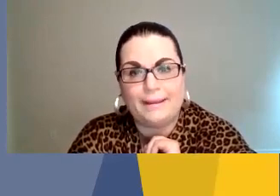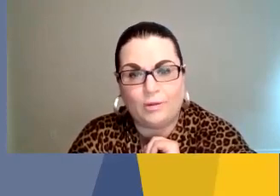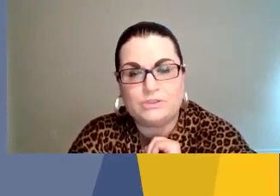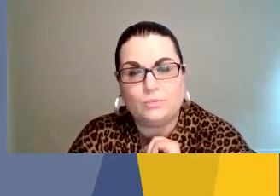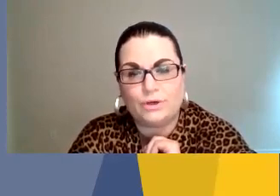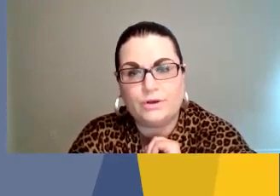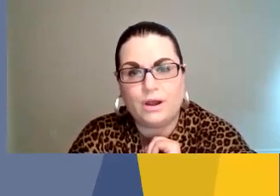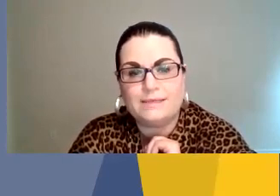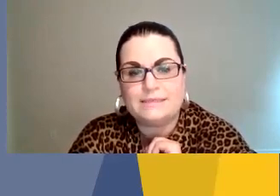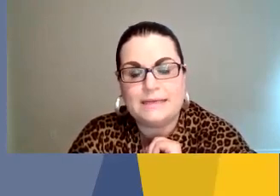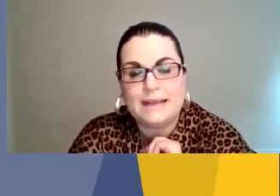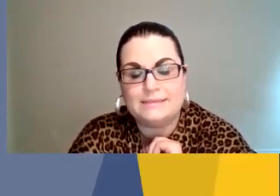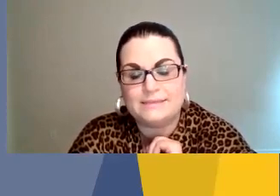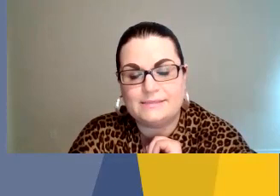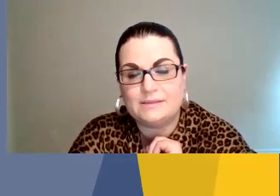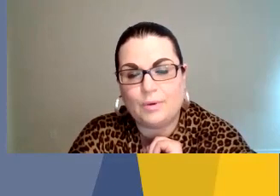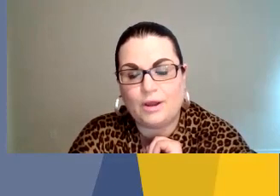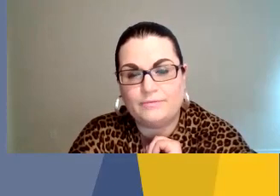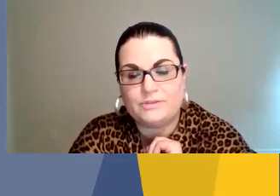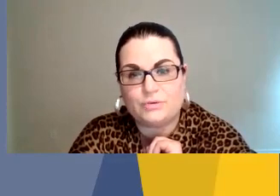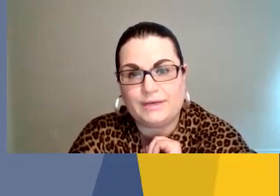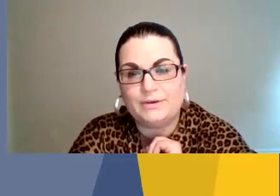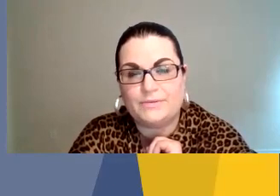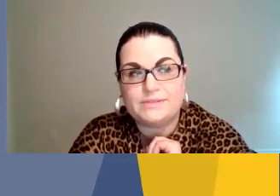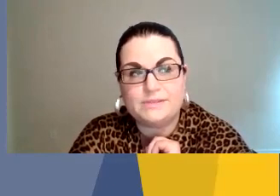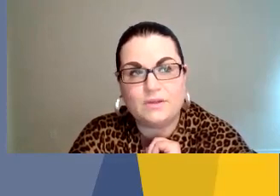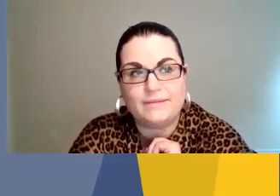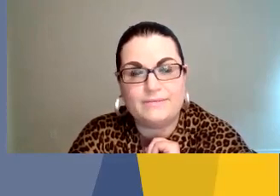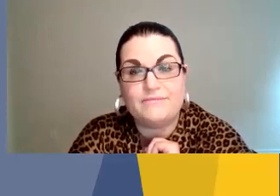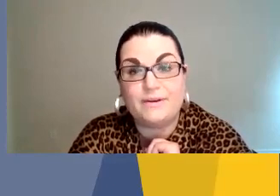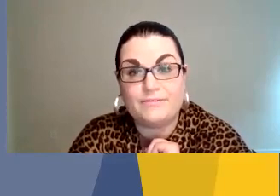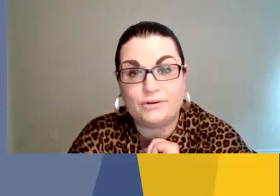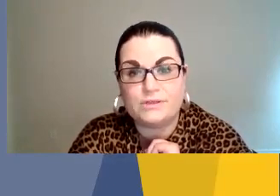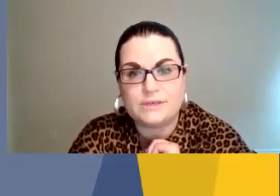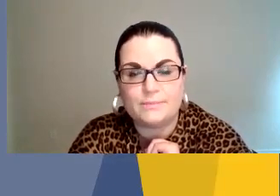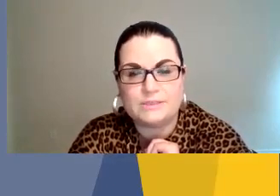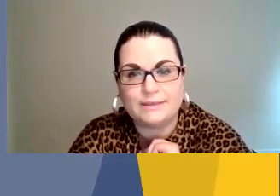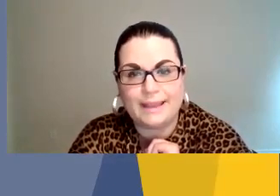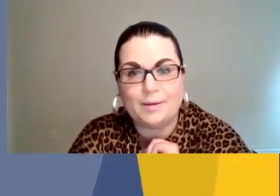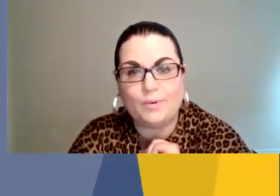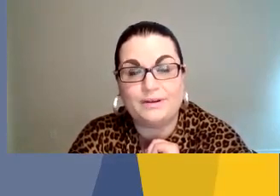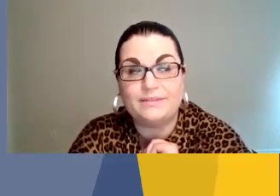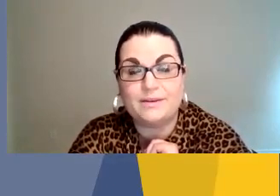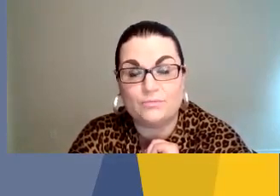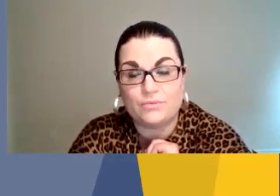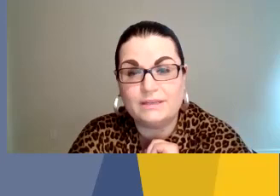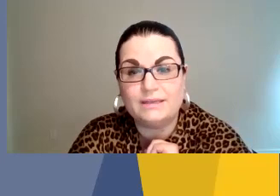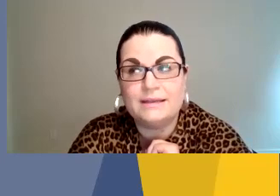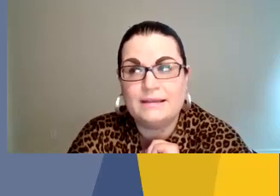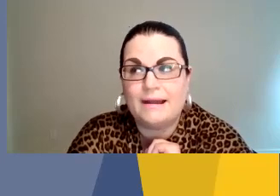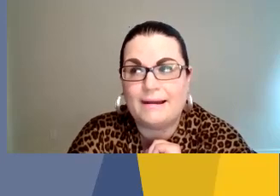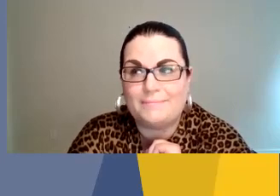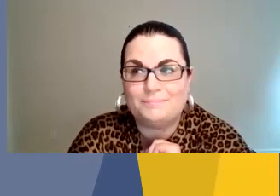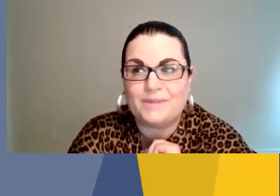to help. So we're not, as it says at the bottom of the screen here, this is a line that the very first ombudsman came up with, and I think it